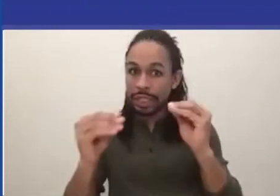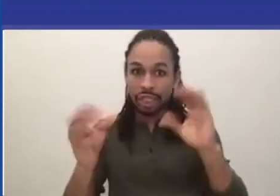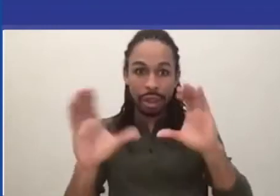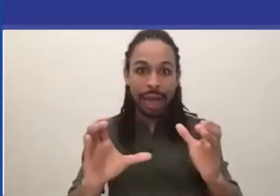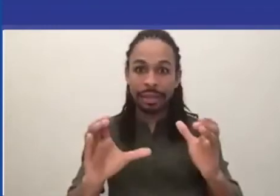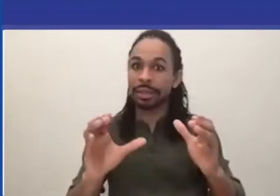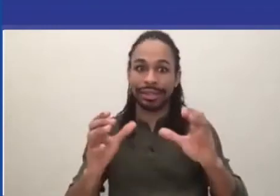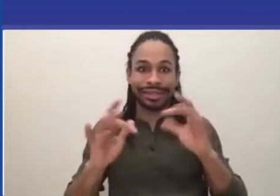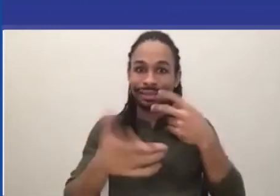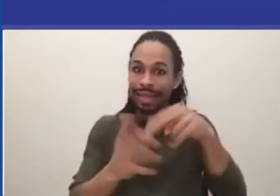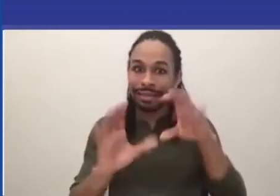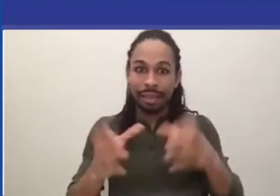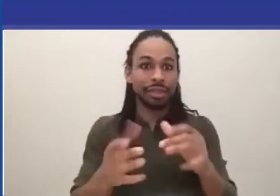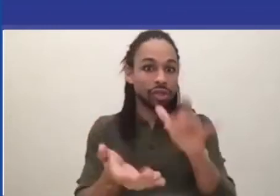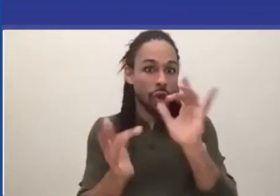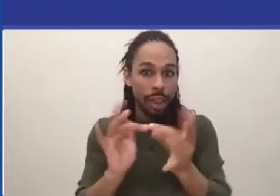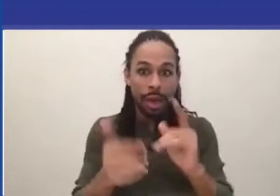online.